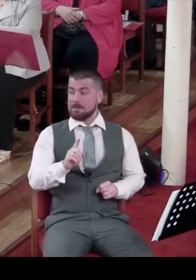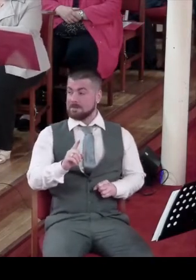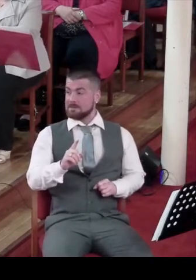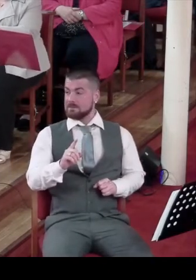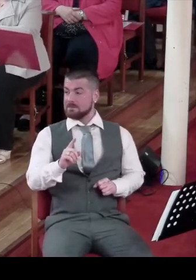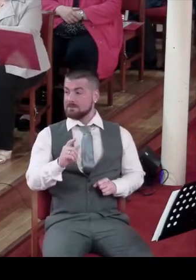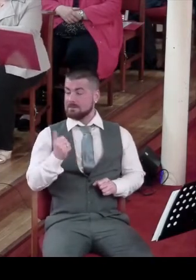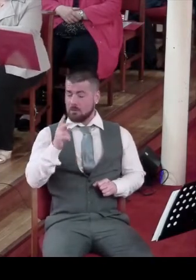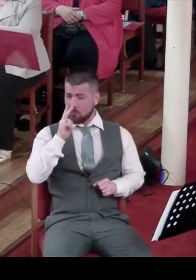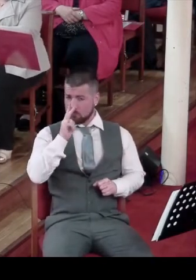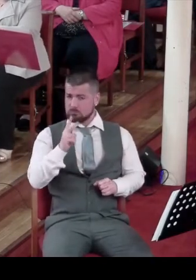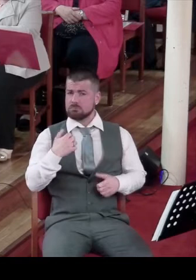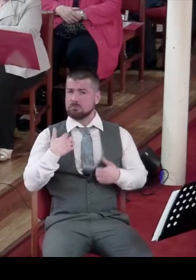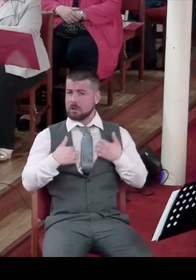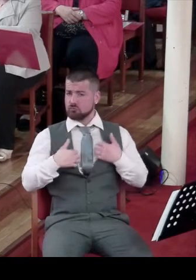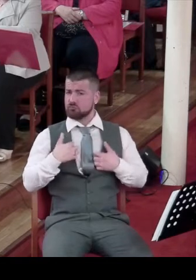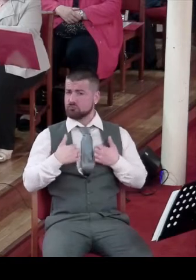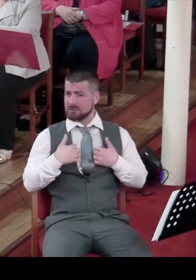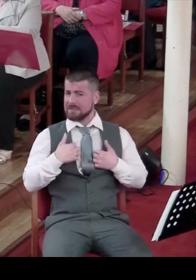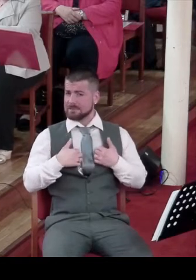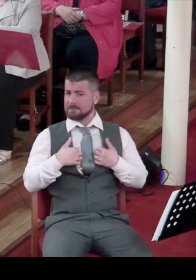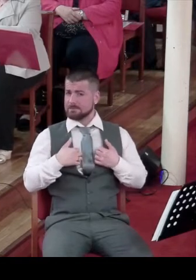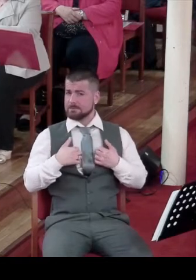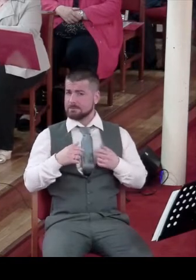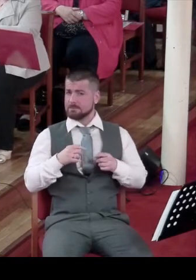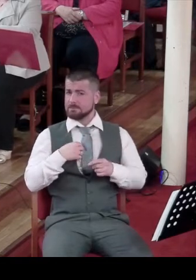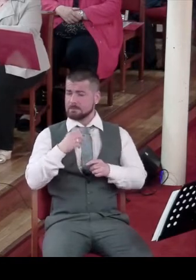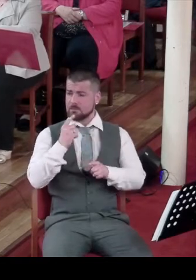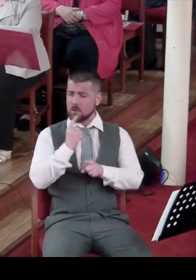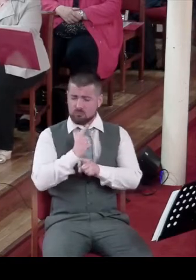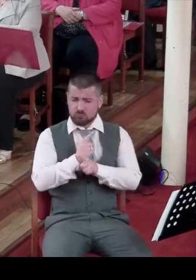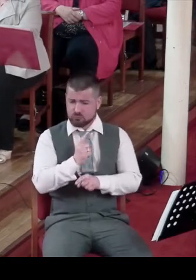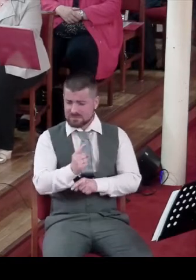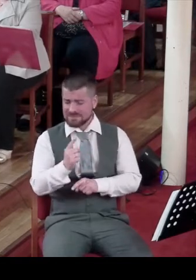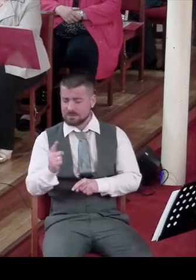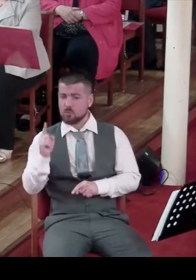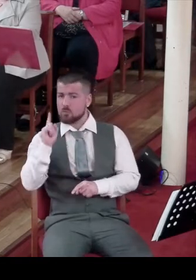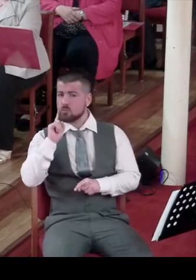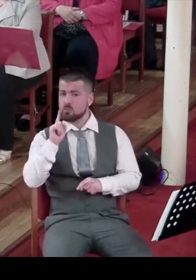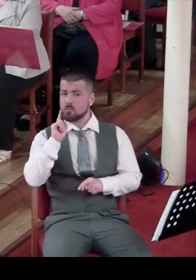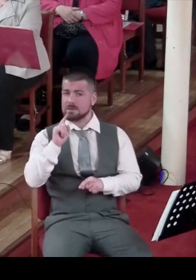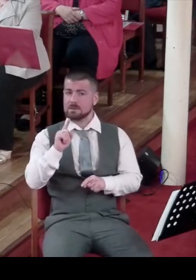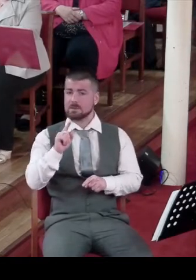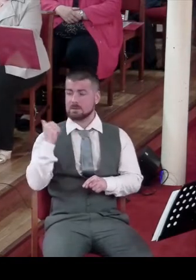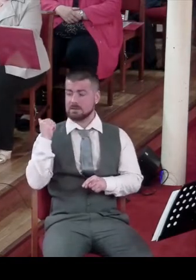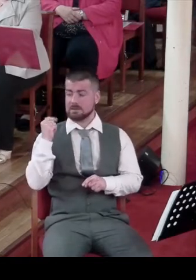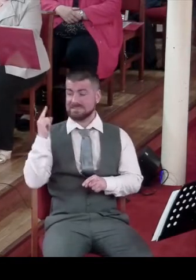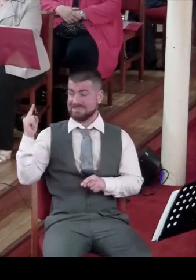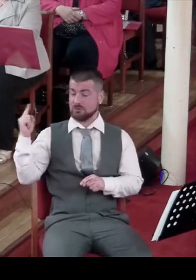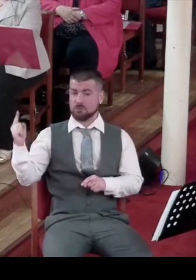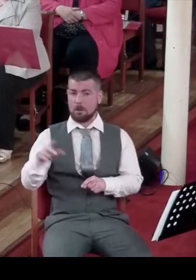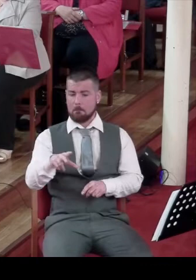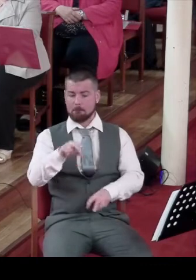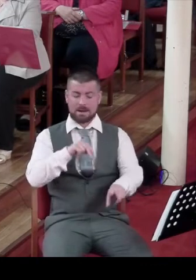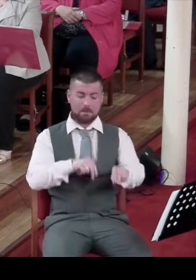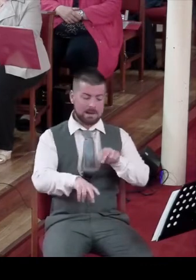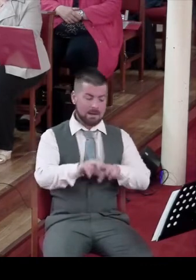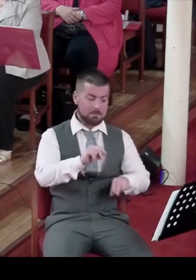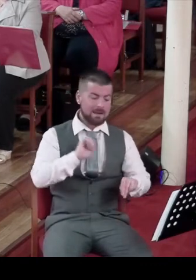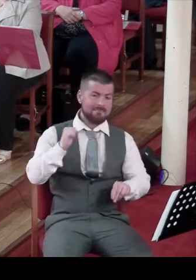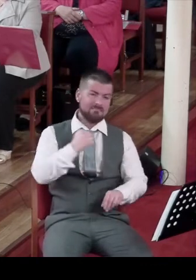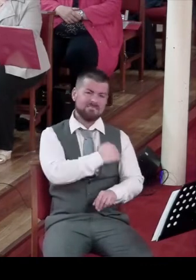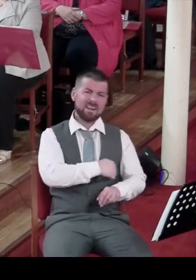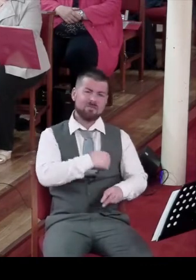was very interesting, speaking to each of the ladies as they chose a favourite hymn for us to sing